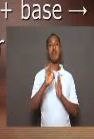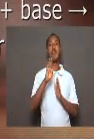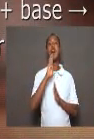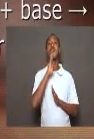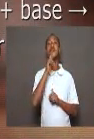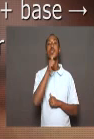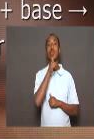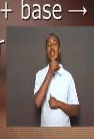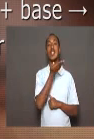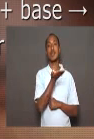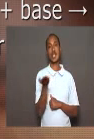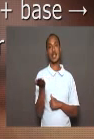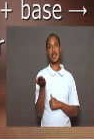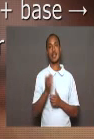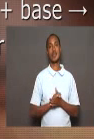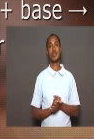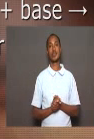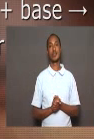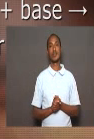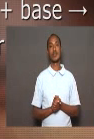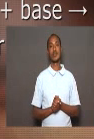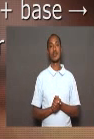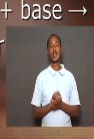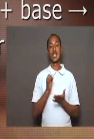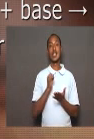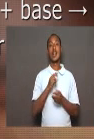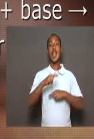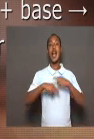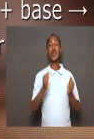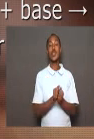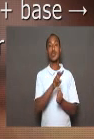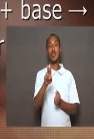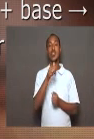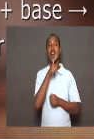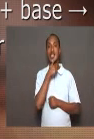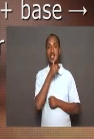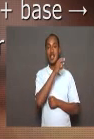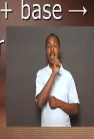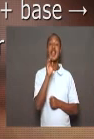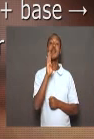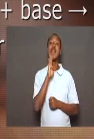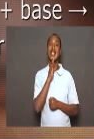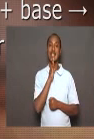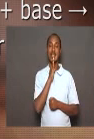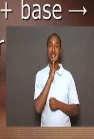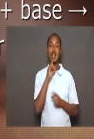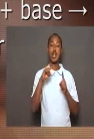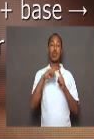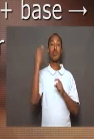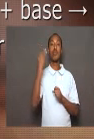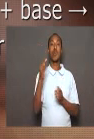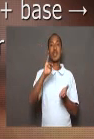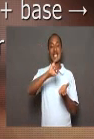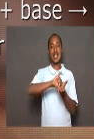Aluminium hydroxide is an example of an amphoteric substance. It reacts